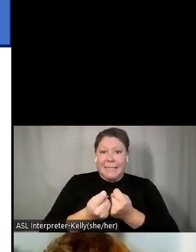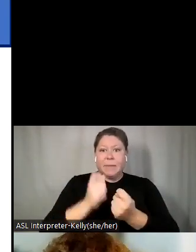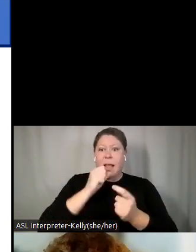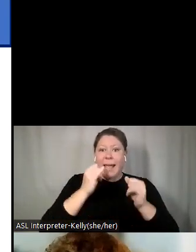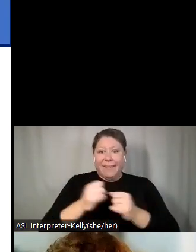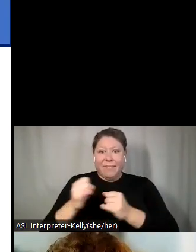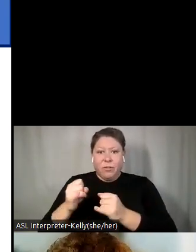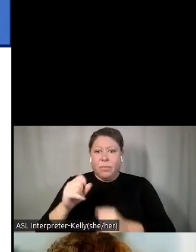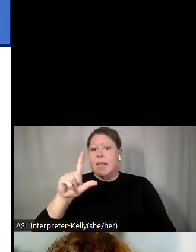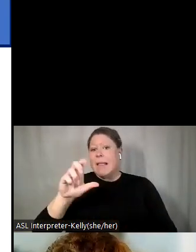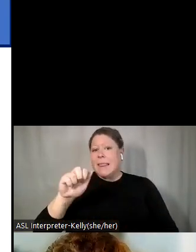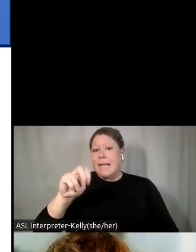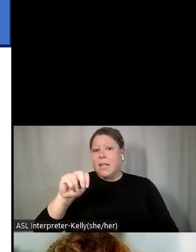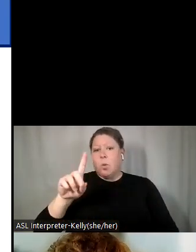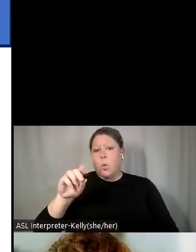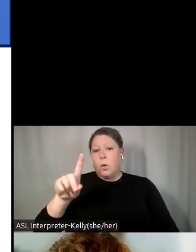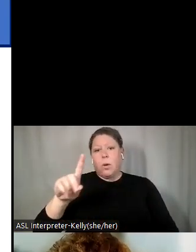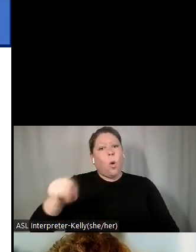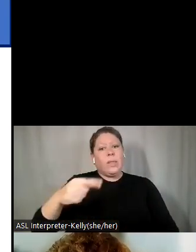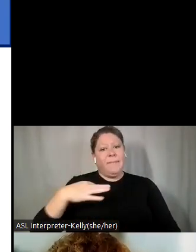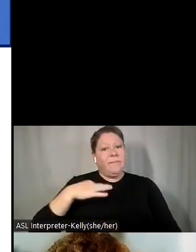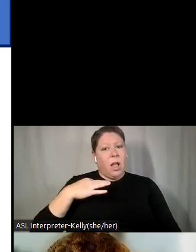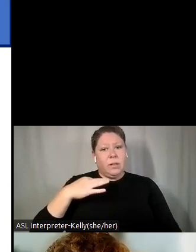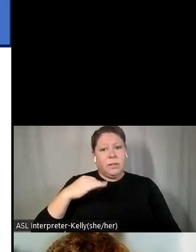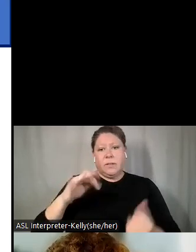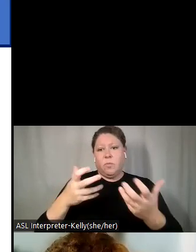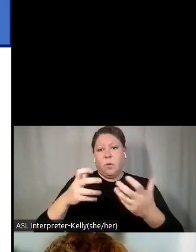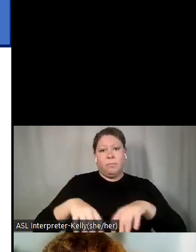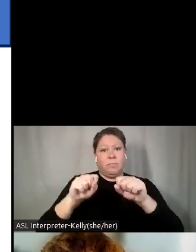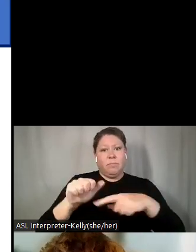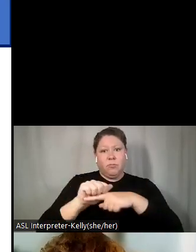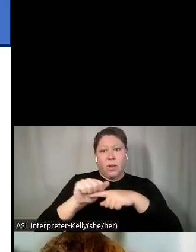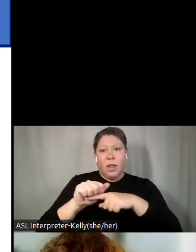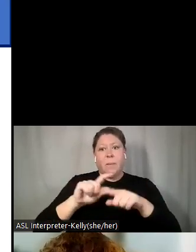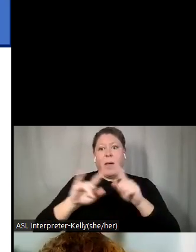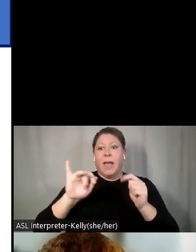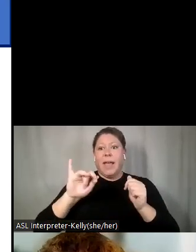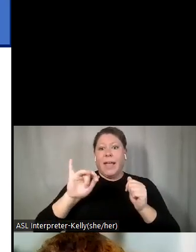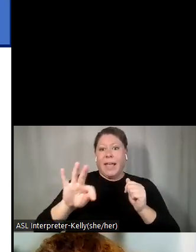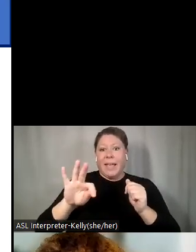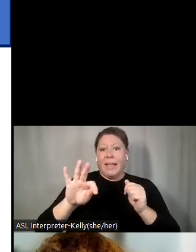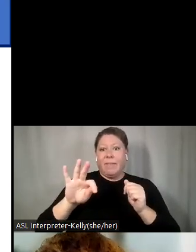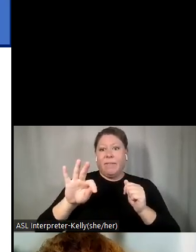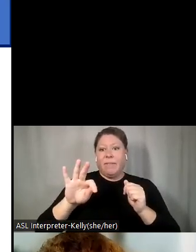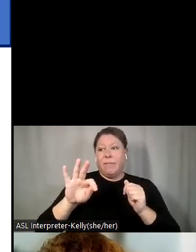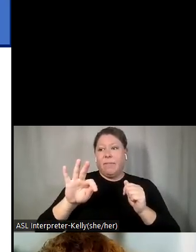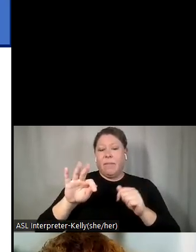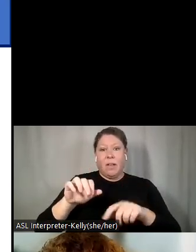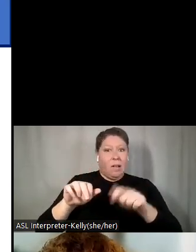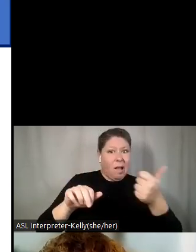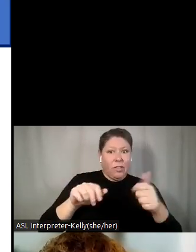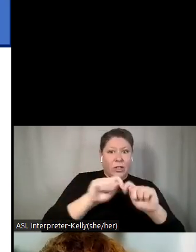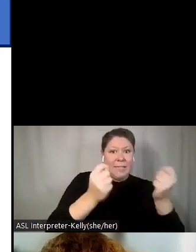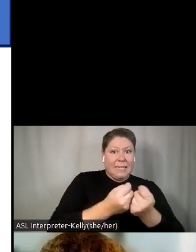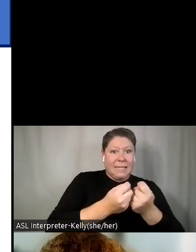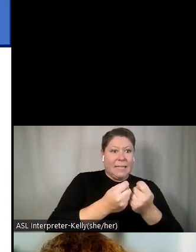if they want to voluntarily, and we notice that then they are a bit abandoned in their home area because the rest of their team hasn't been